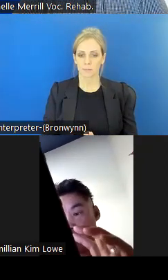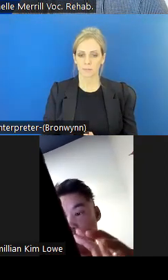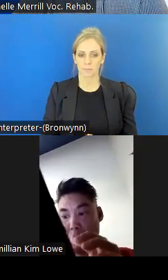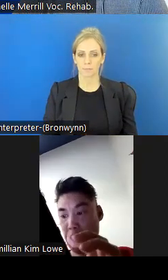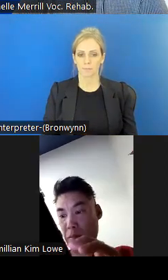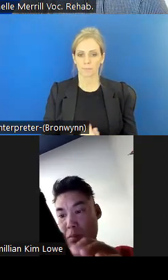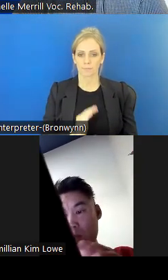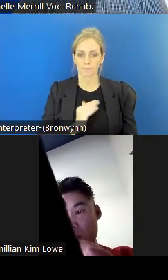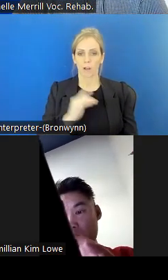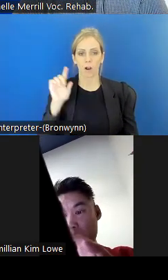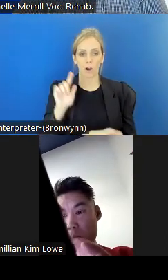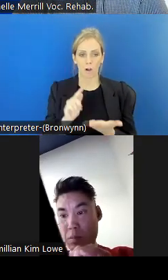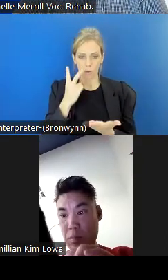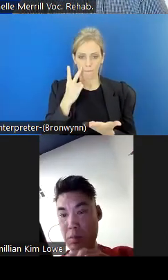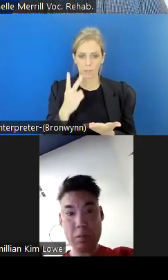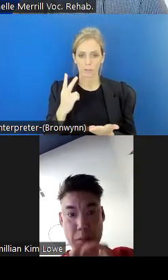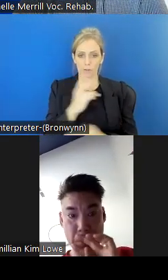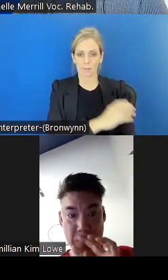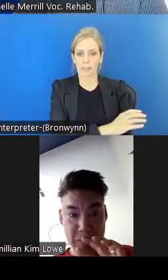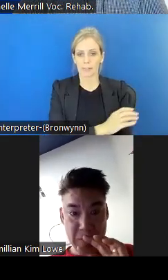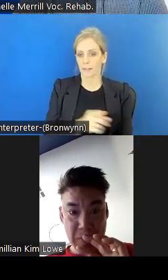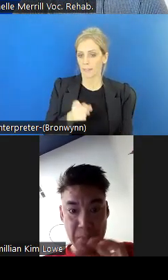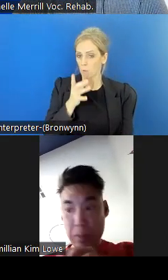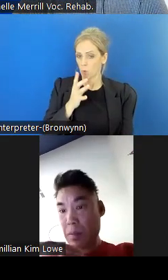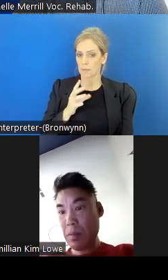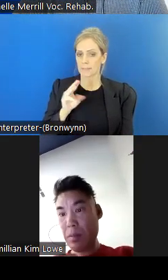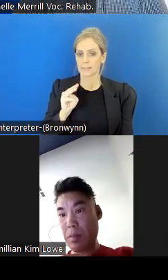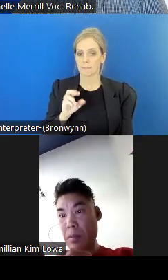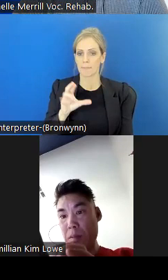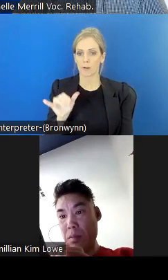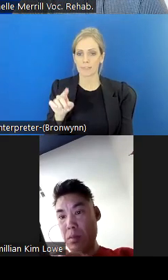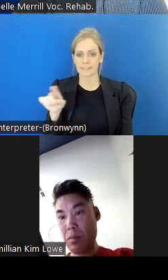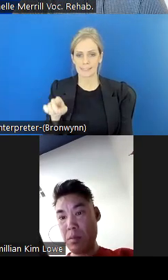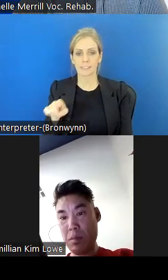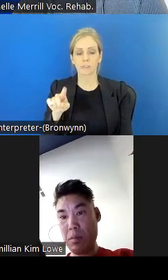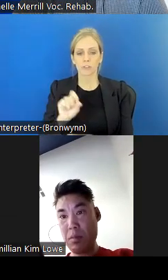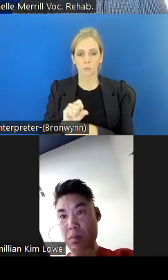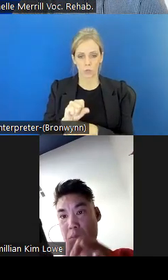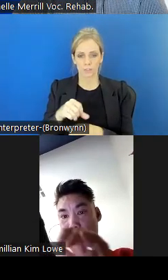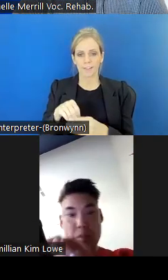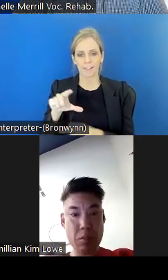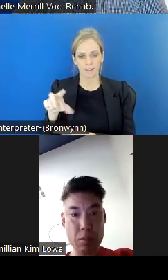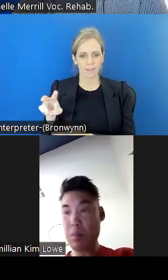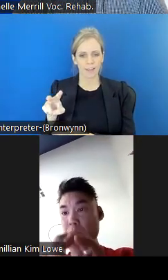and our low vision clinic. That's Mary Zanu. She works in Las Vegas on our blind team.